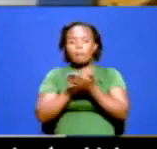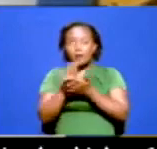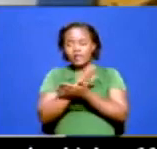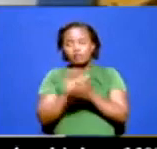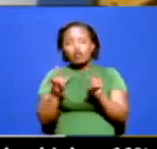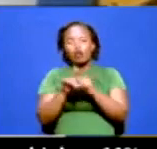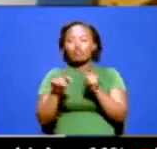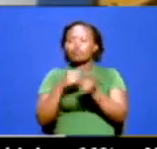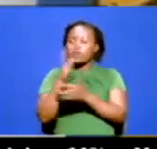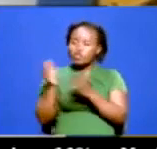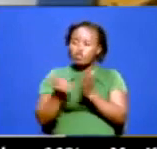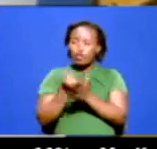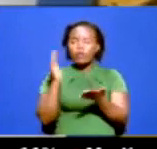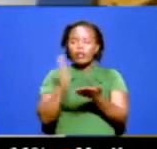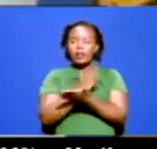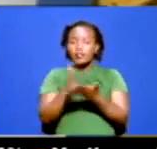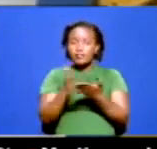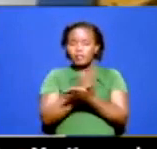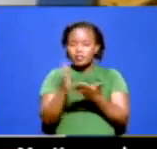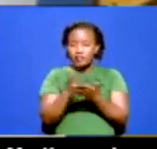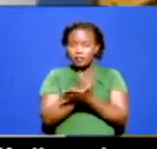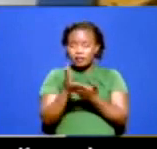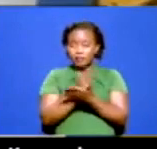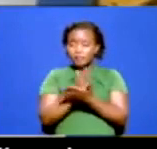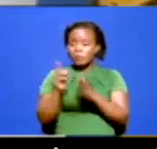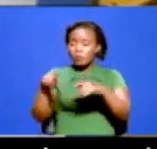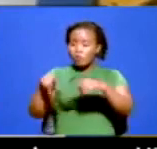sectors. So her working in the UN